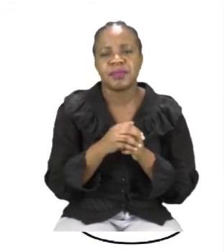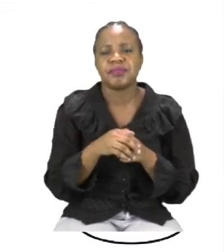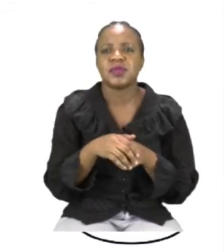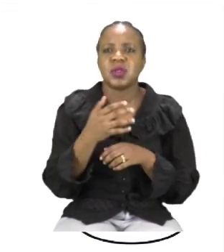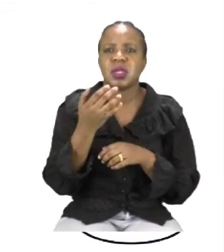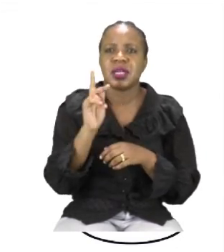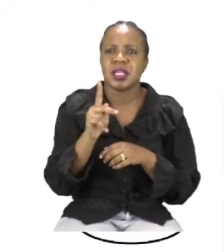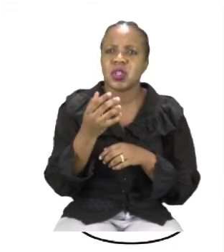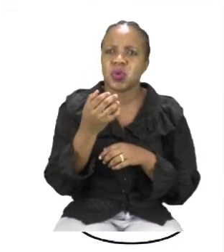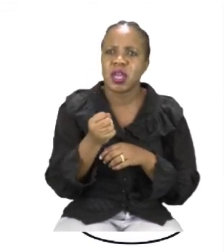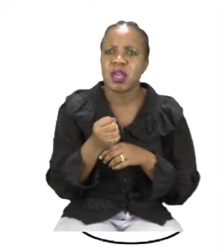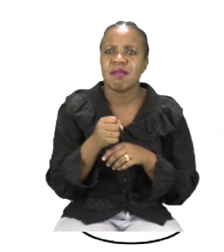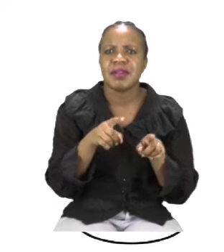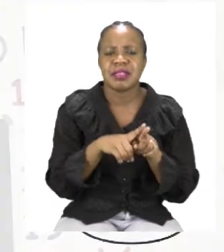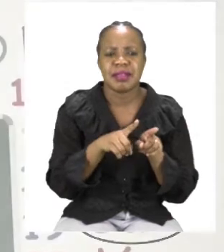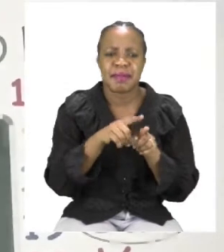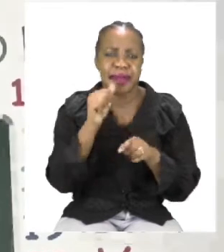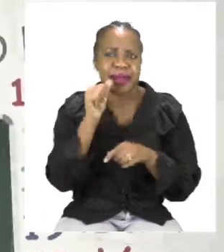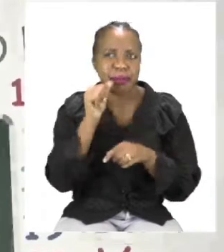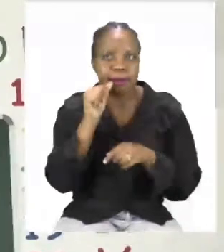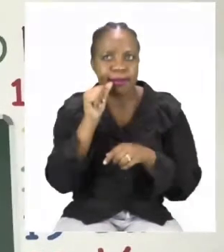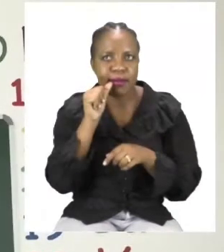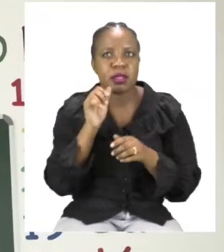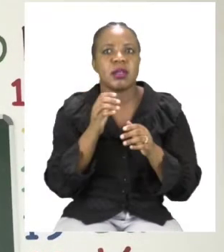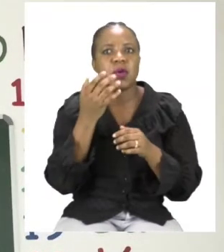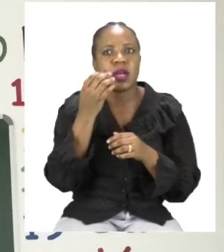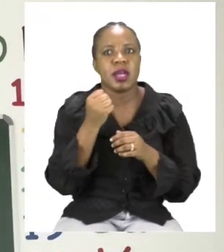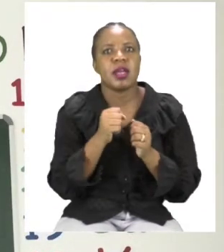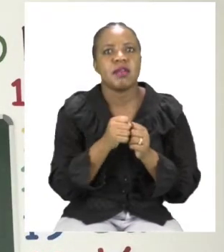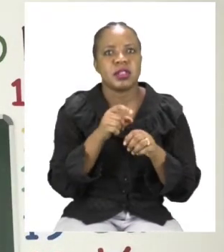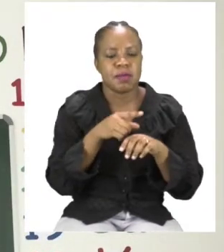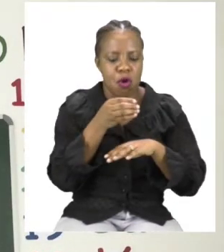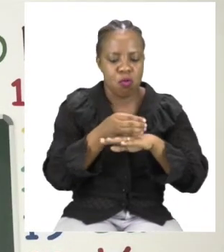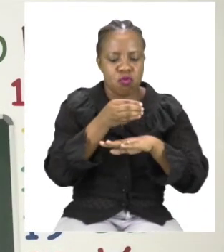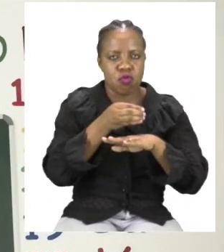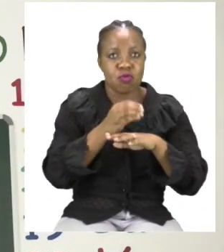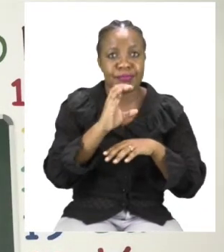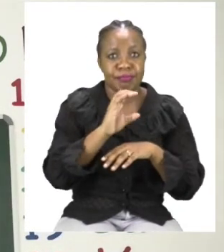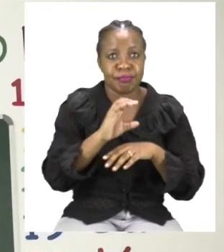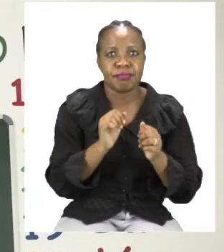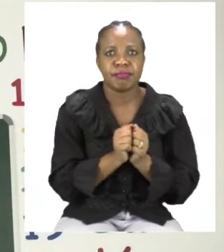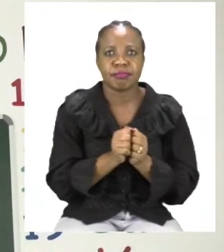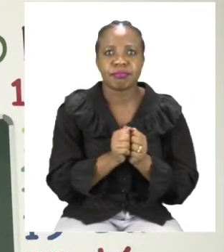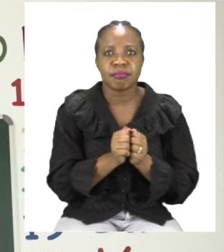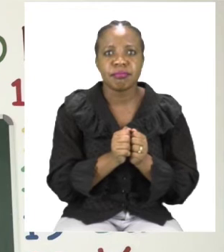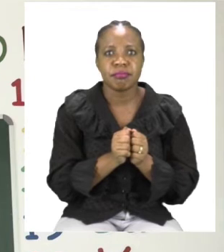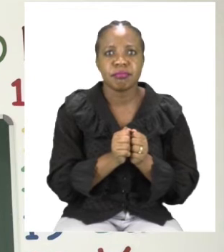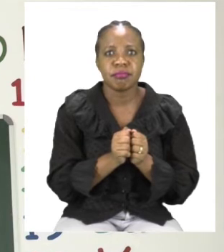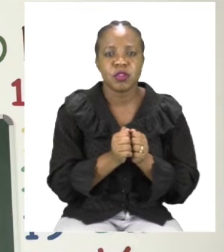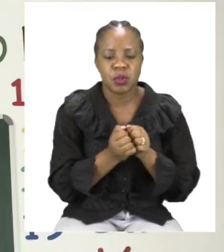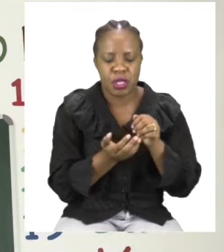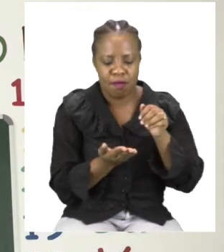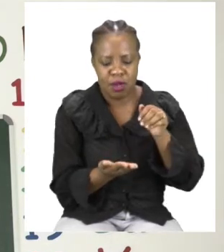is special because it has two flat sides. The top and the bottom are flat